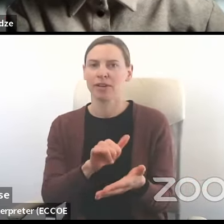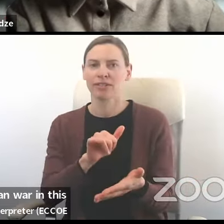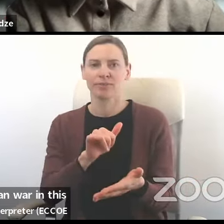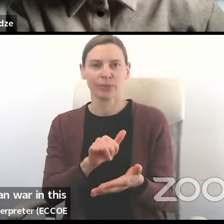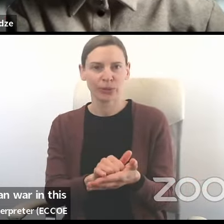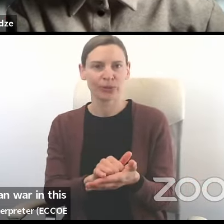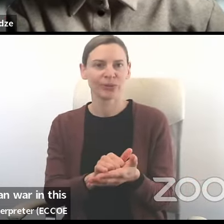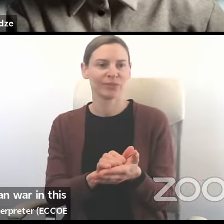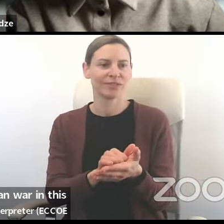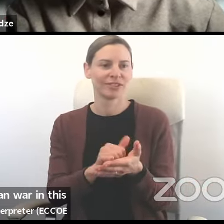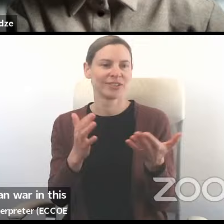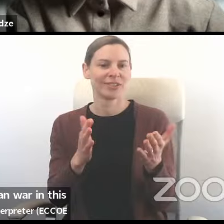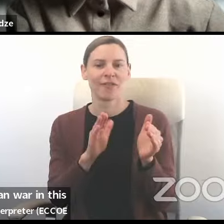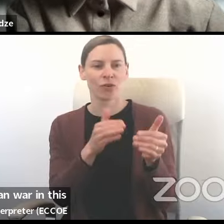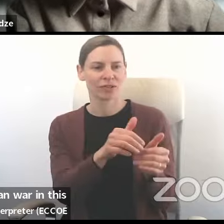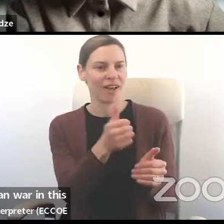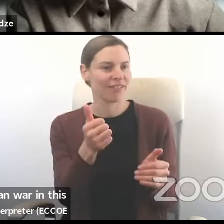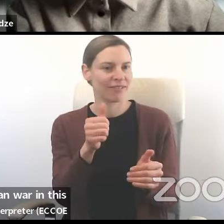landscapes.